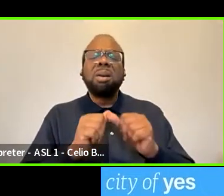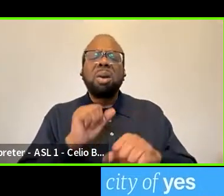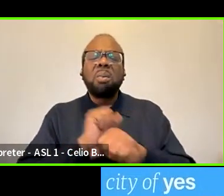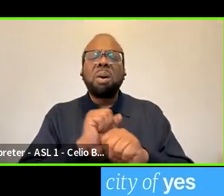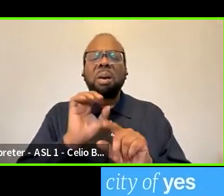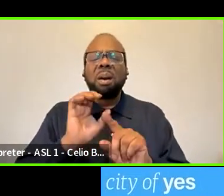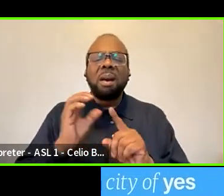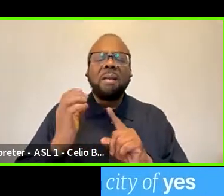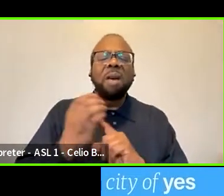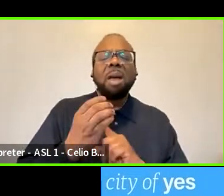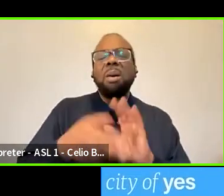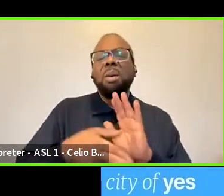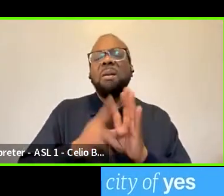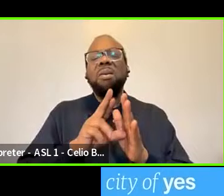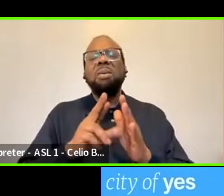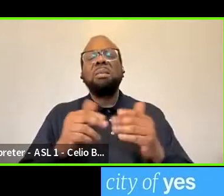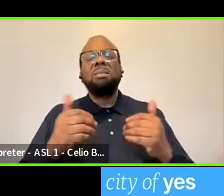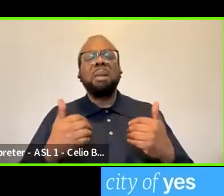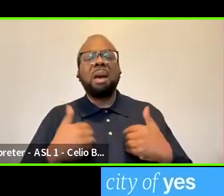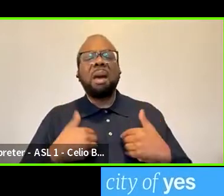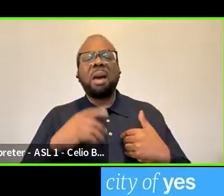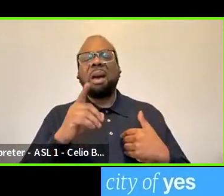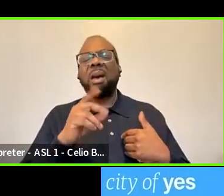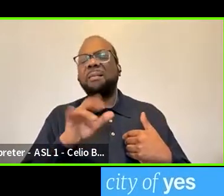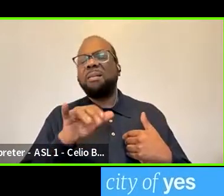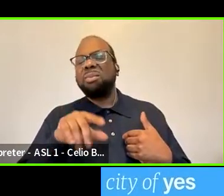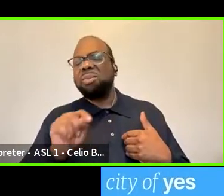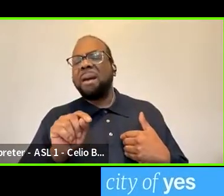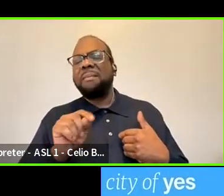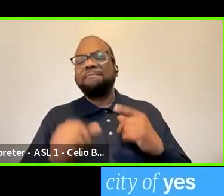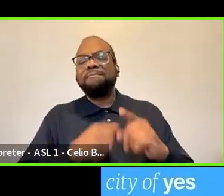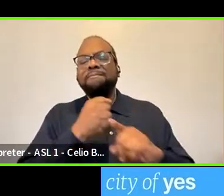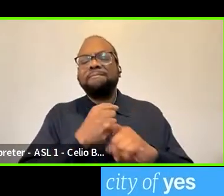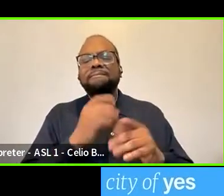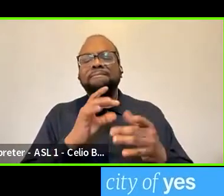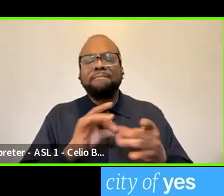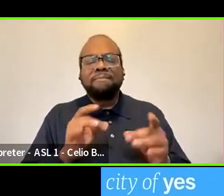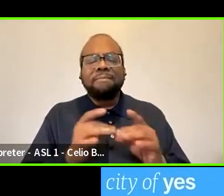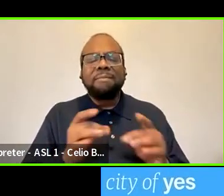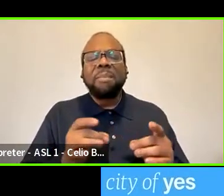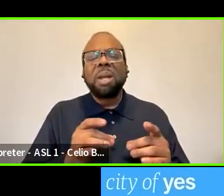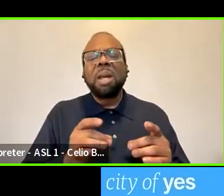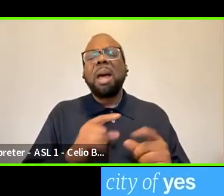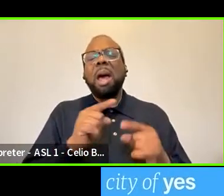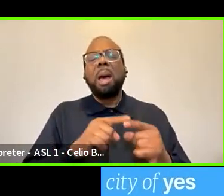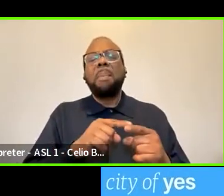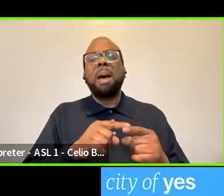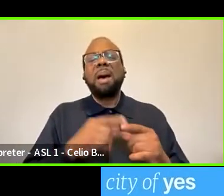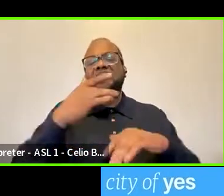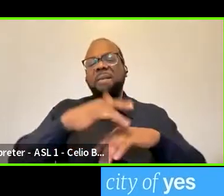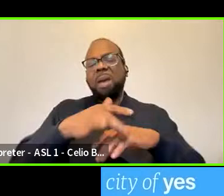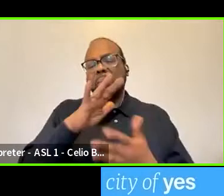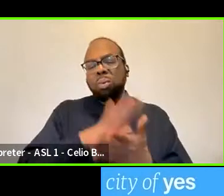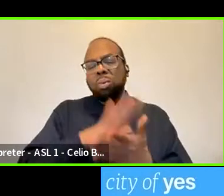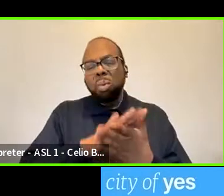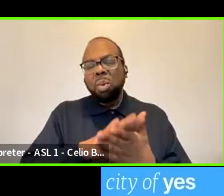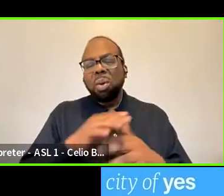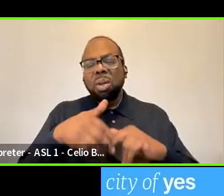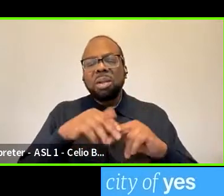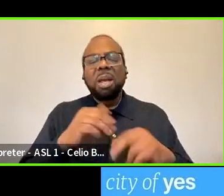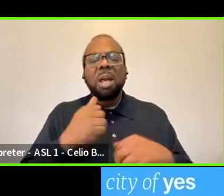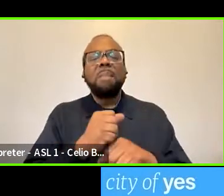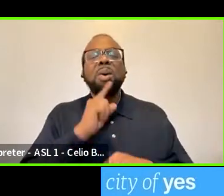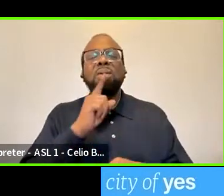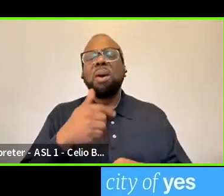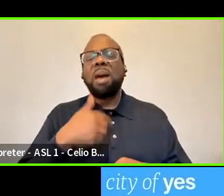They were going be releasing a draft environmental impact statement that also look into impacts about available school seats and making sure we have enough resources